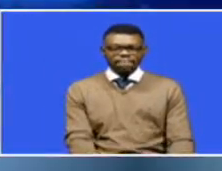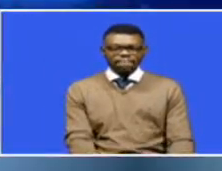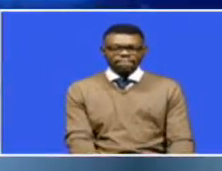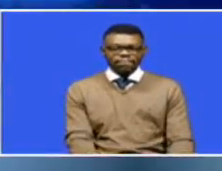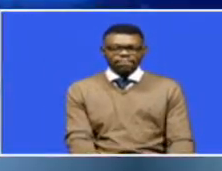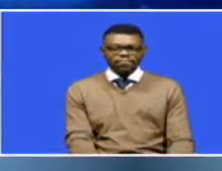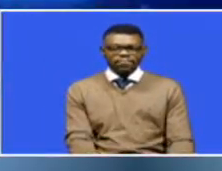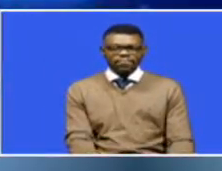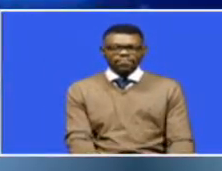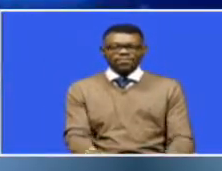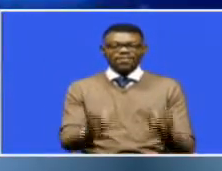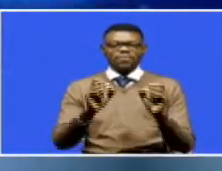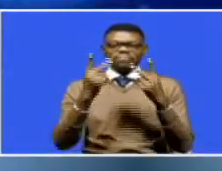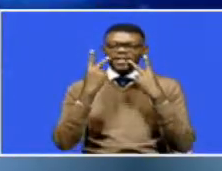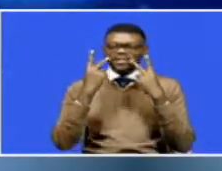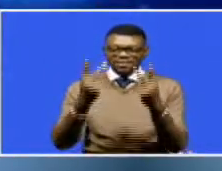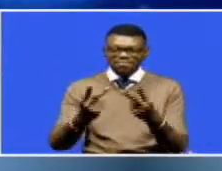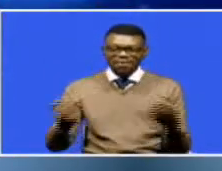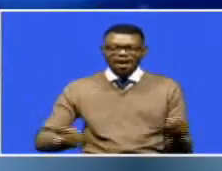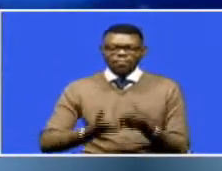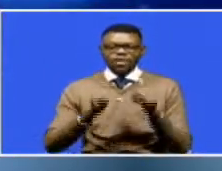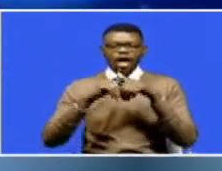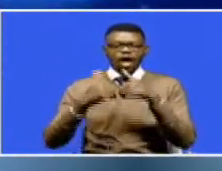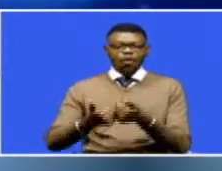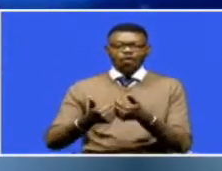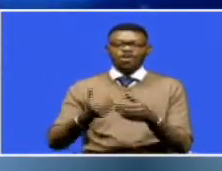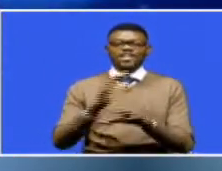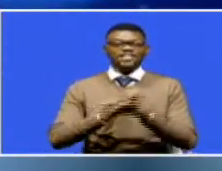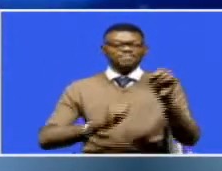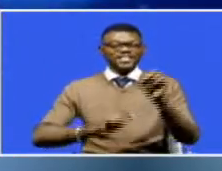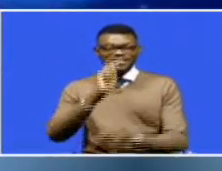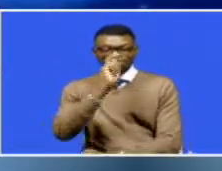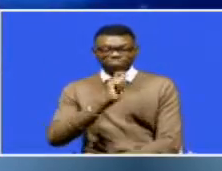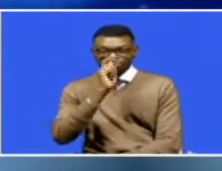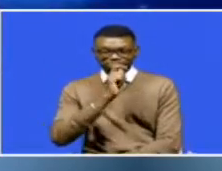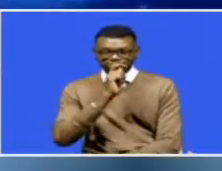All right, we'll see how that pans out. Now, Tanzania President Samia Suluhu Hassan